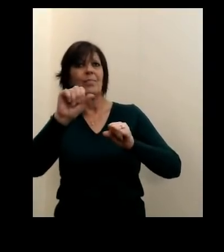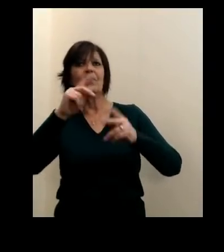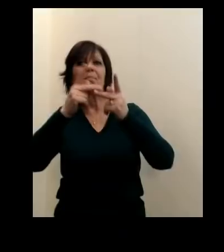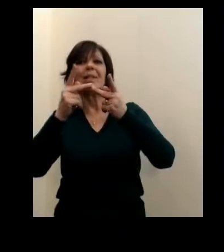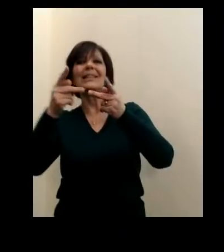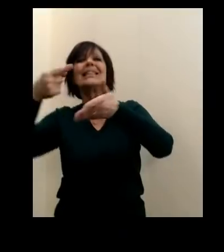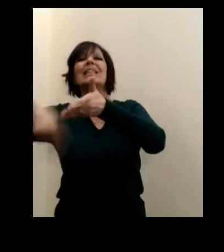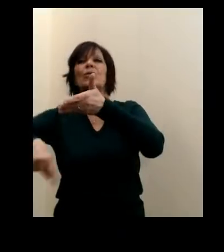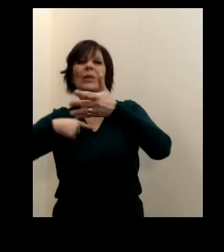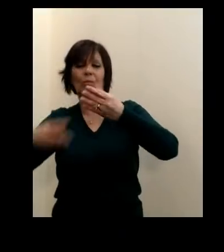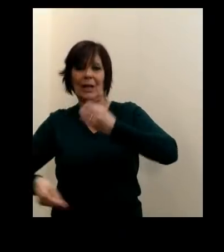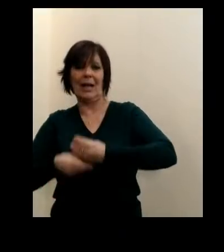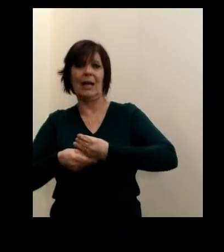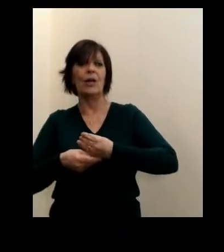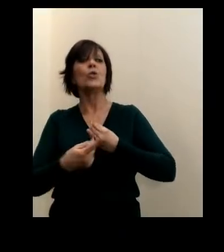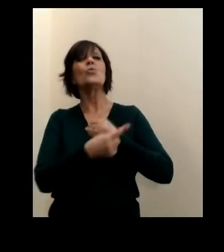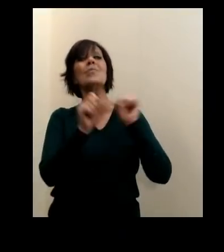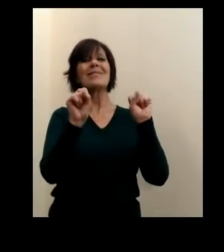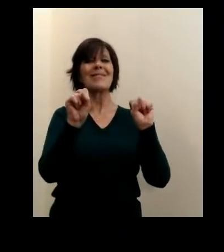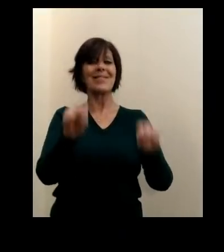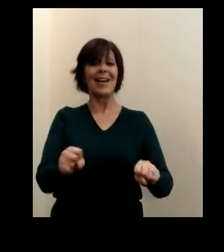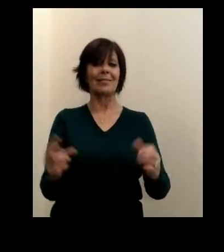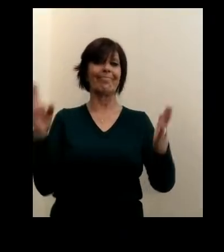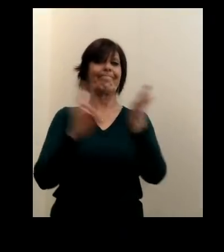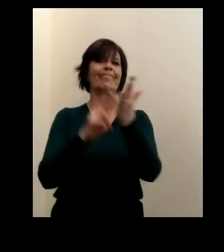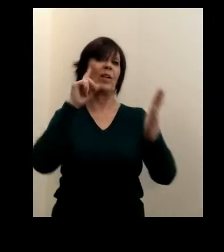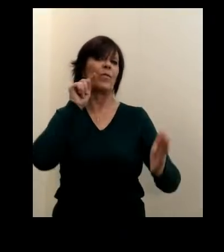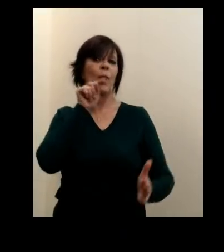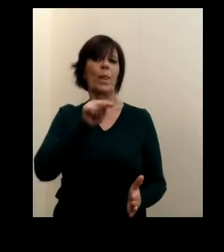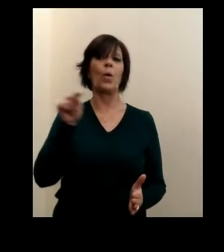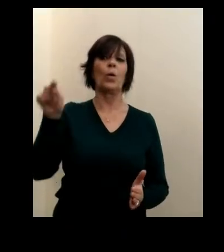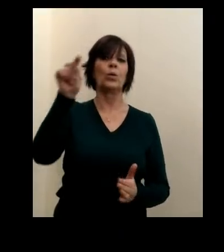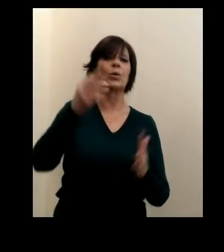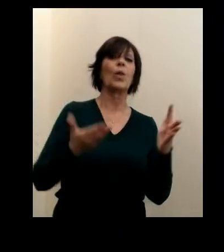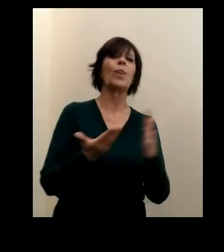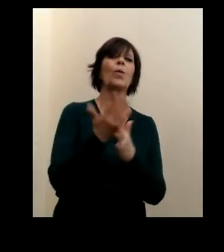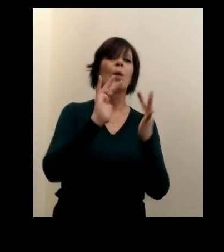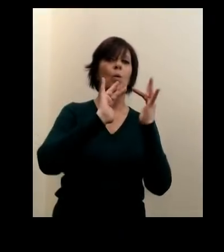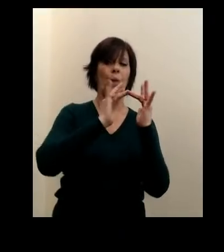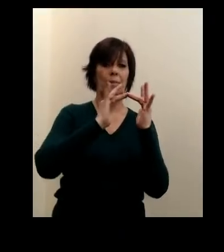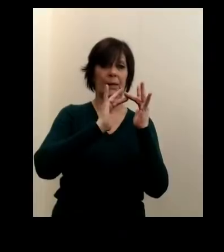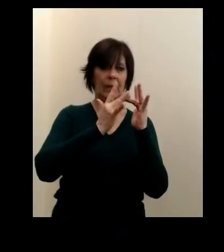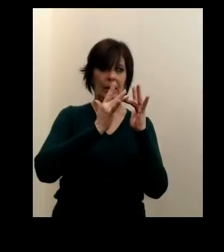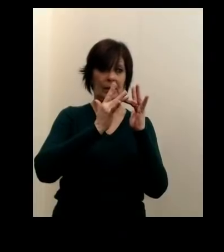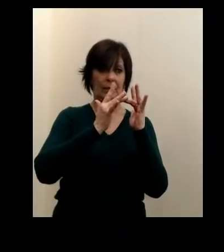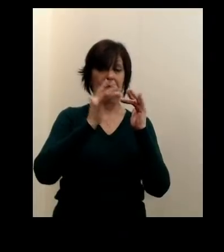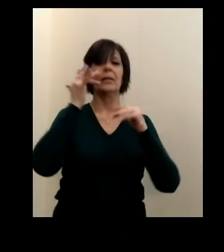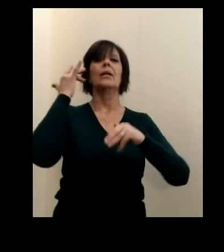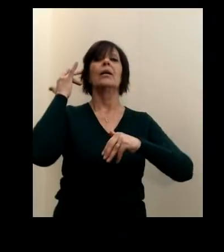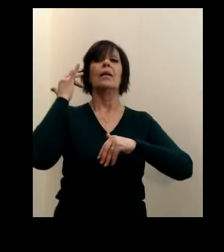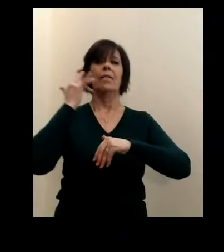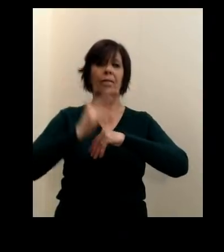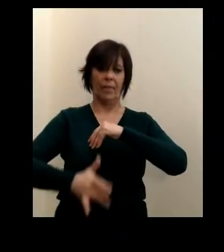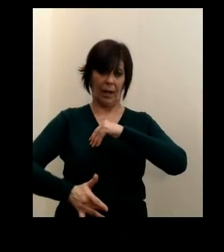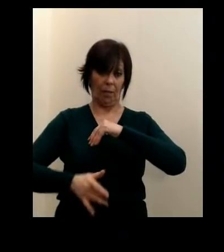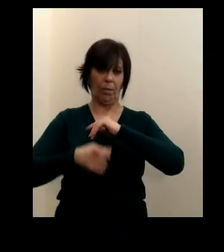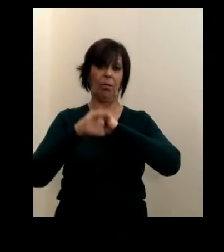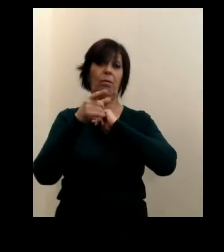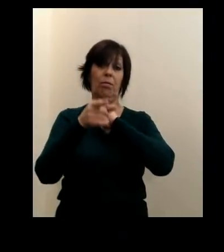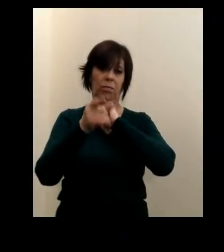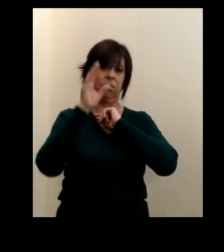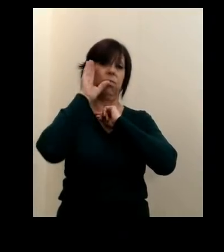week. You can sign up for those through a web link that is available,